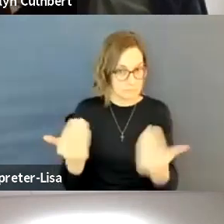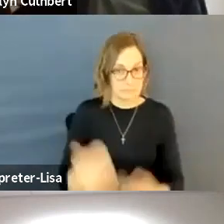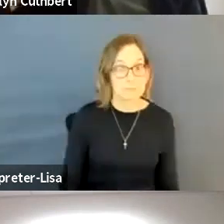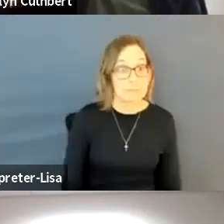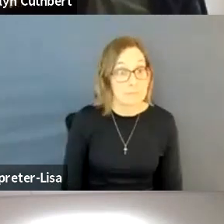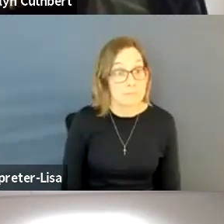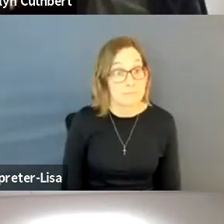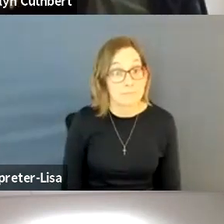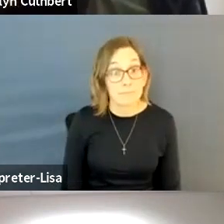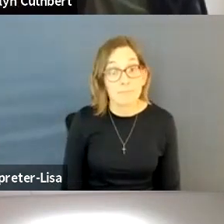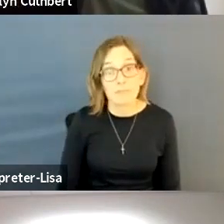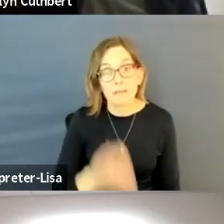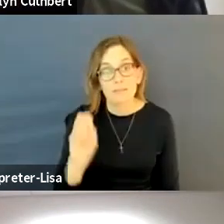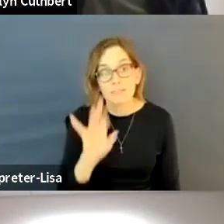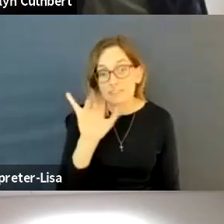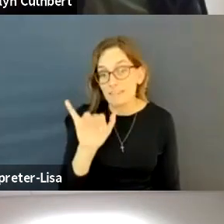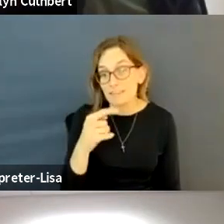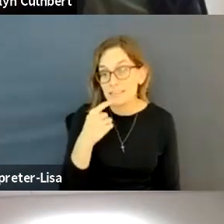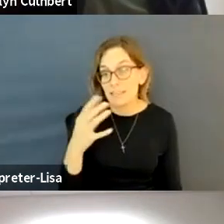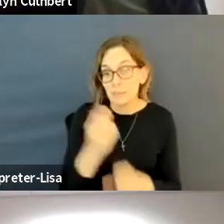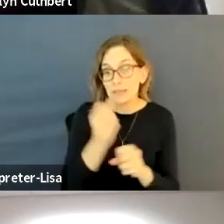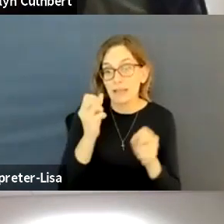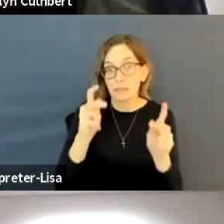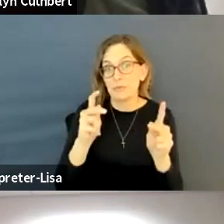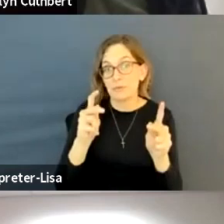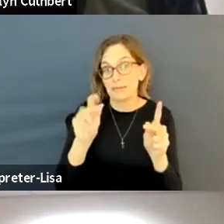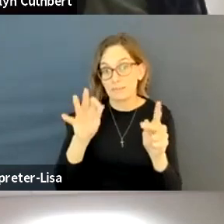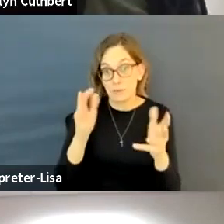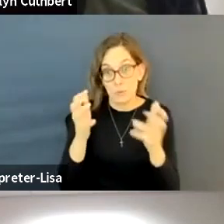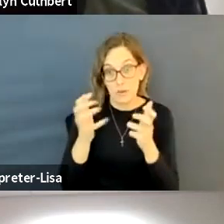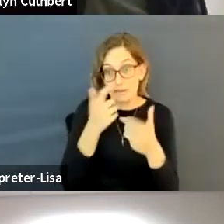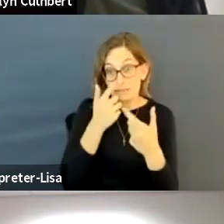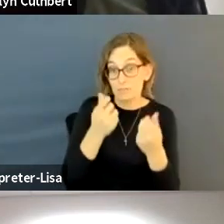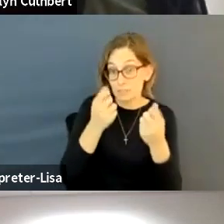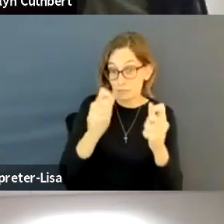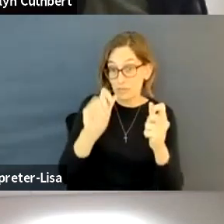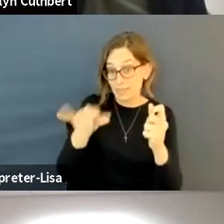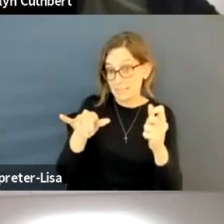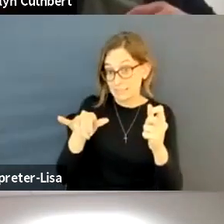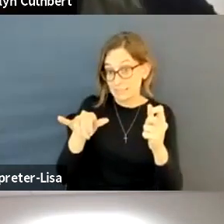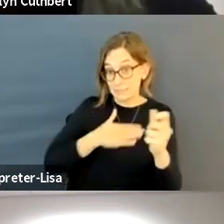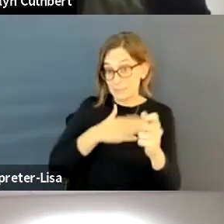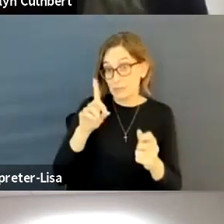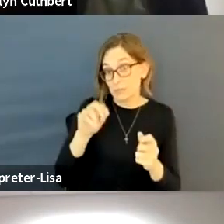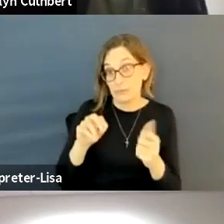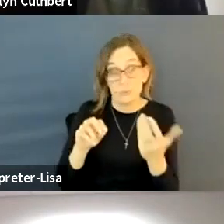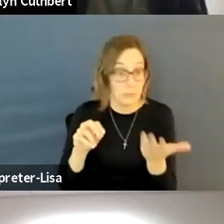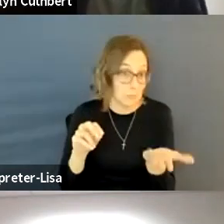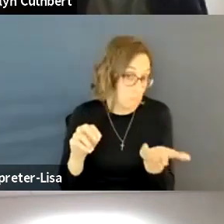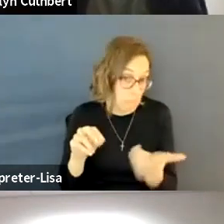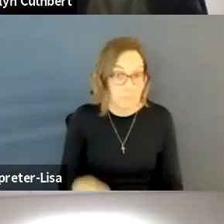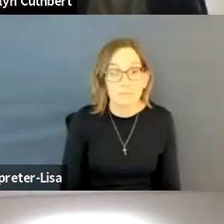I don't know. And Jeffrey, I said that you would get an opportunity to intervene. So if you are interested in trying this, please do.